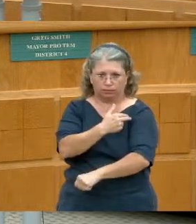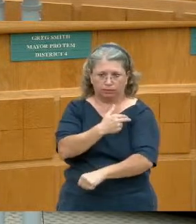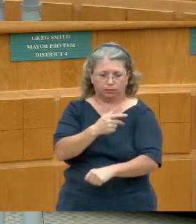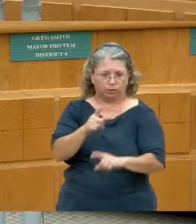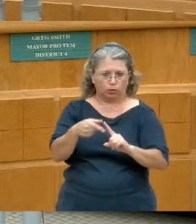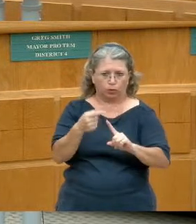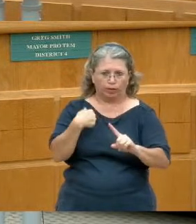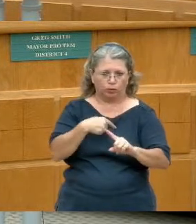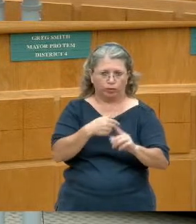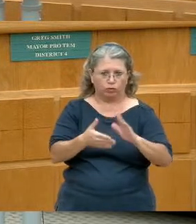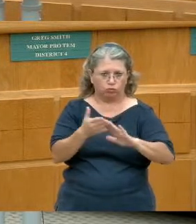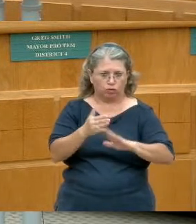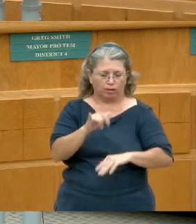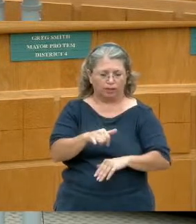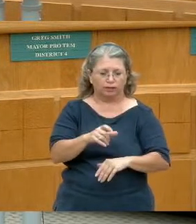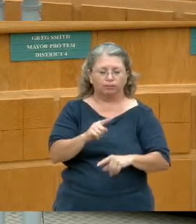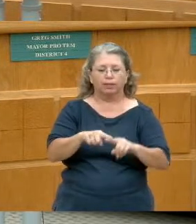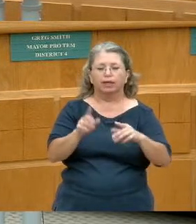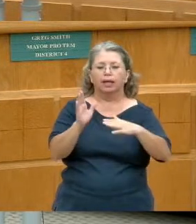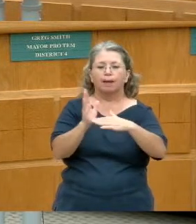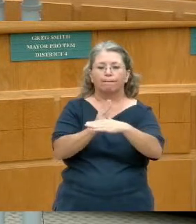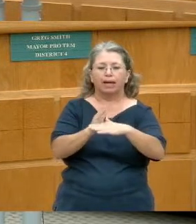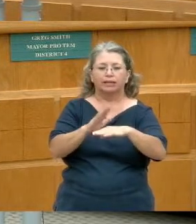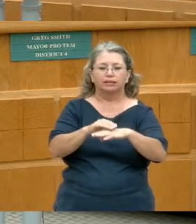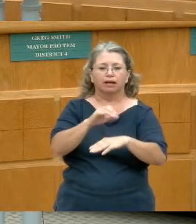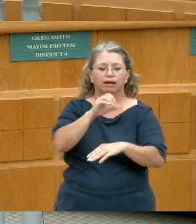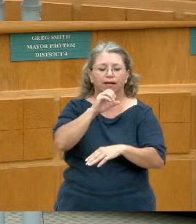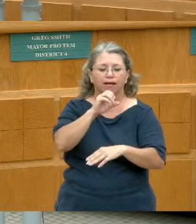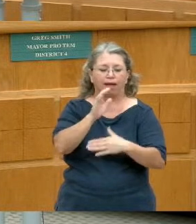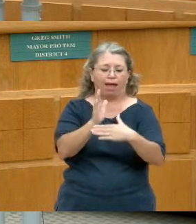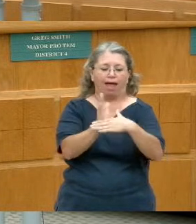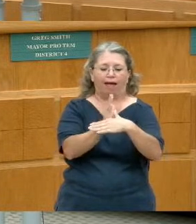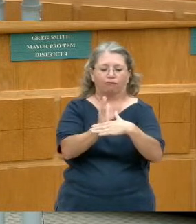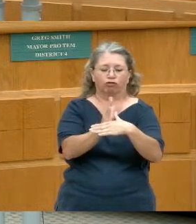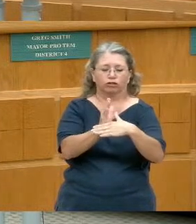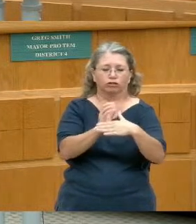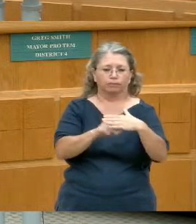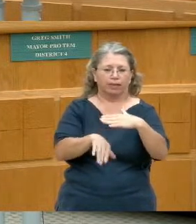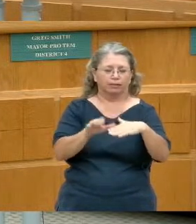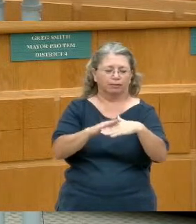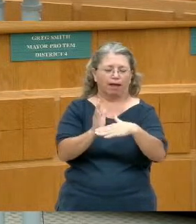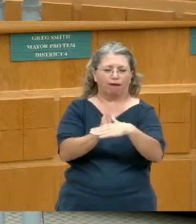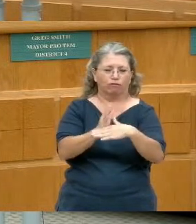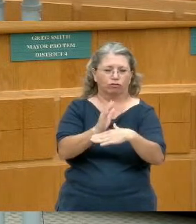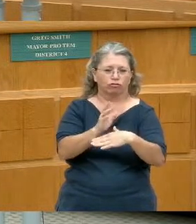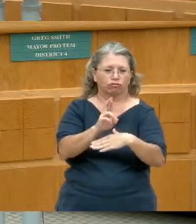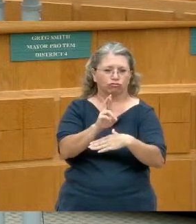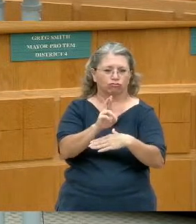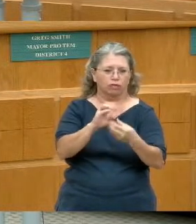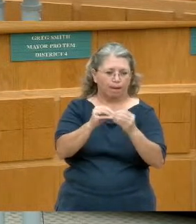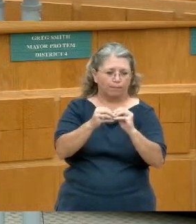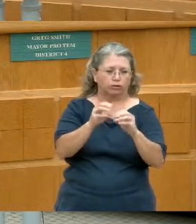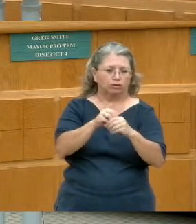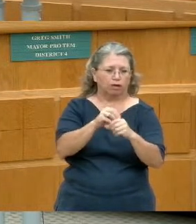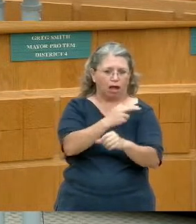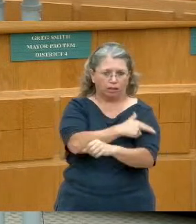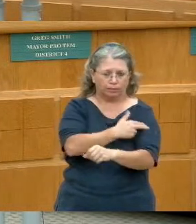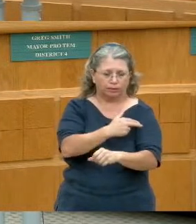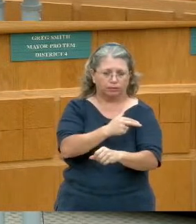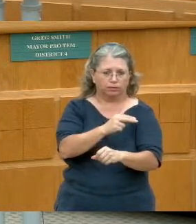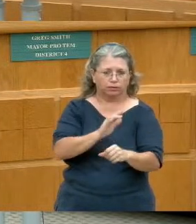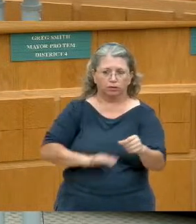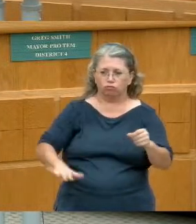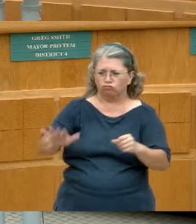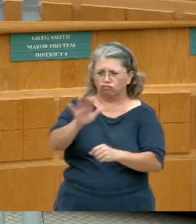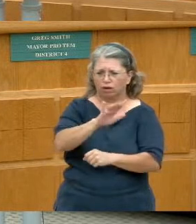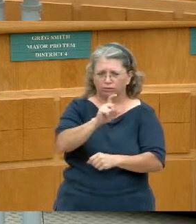upon the average rate of hospitalizations by age class across the rest of the world, amazingly, we're able to get a